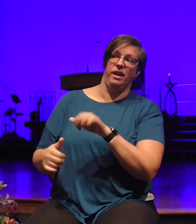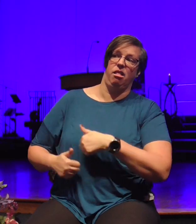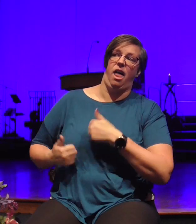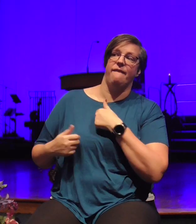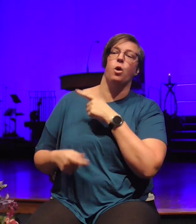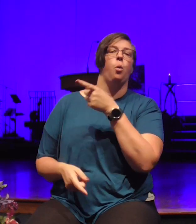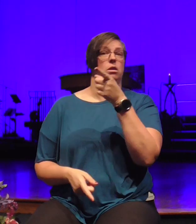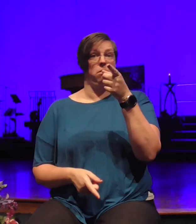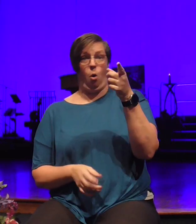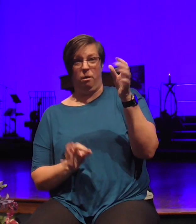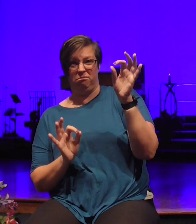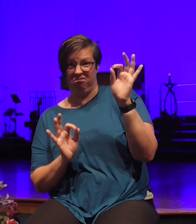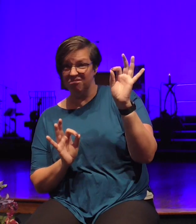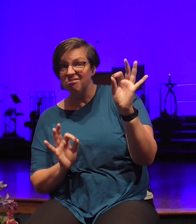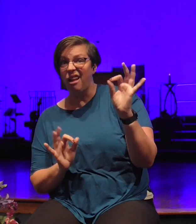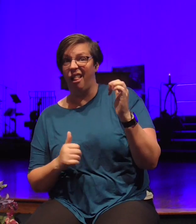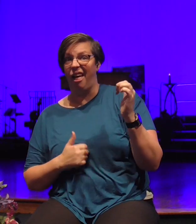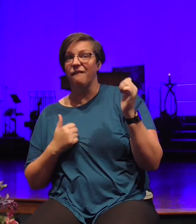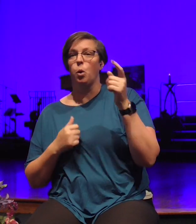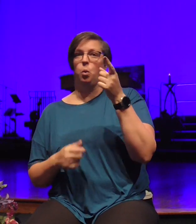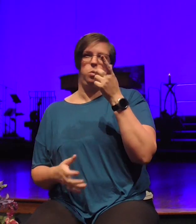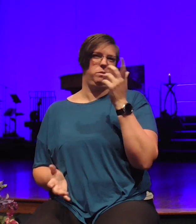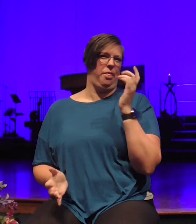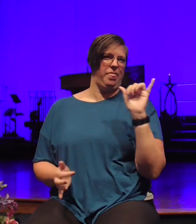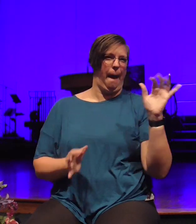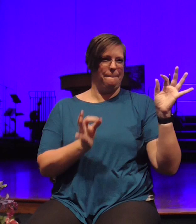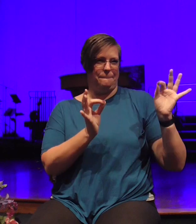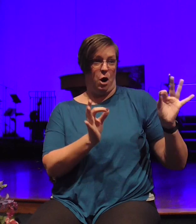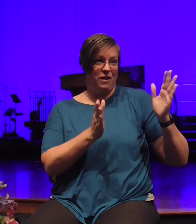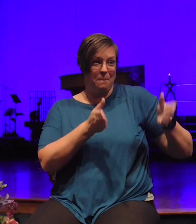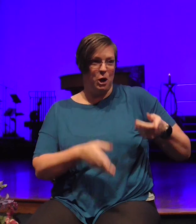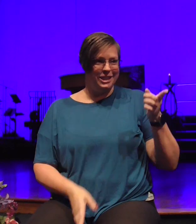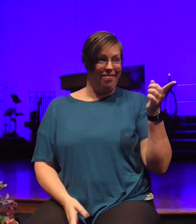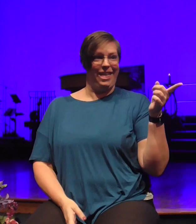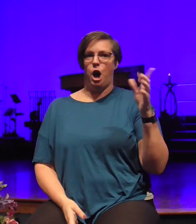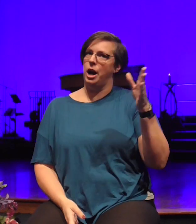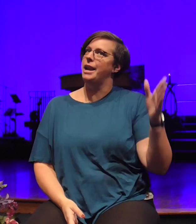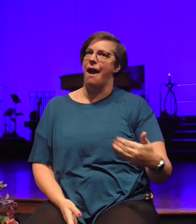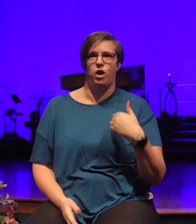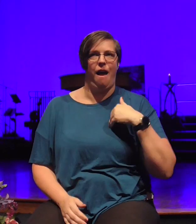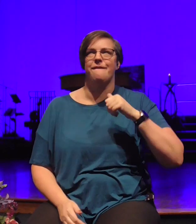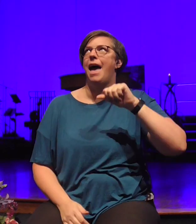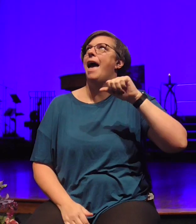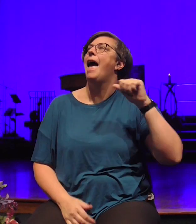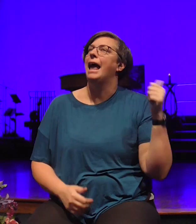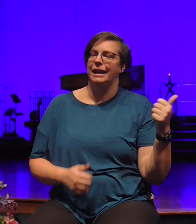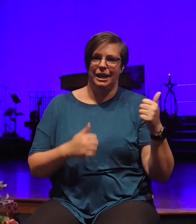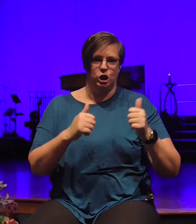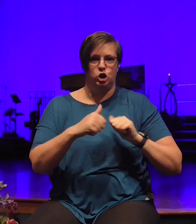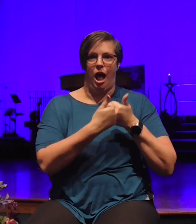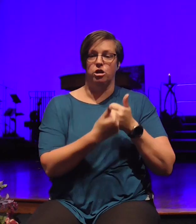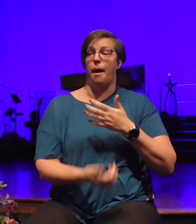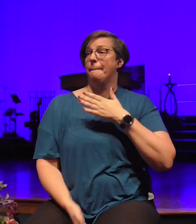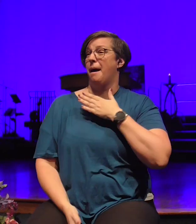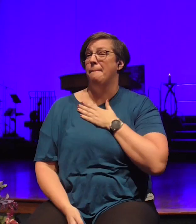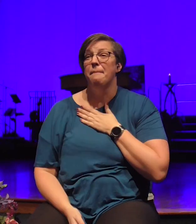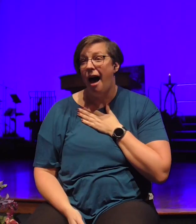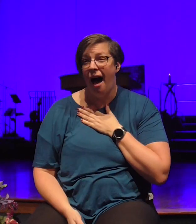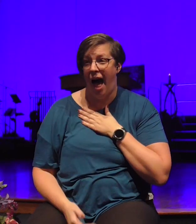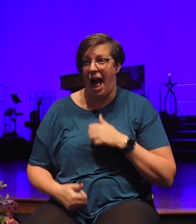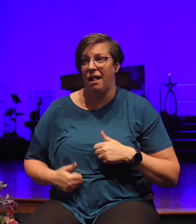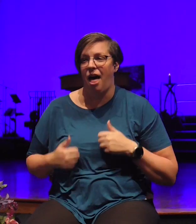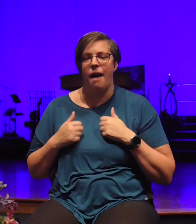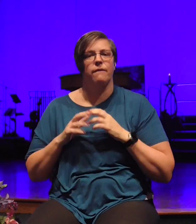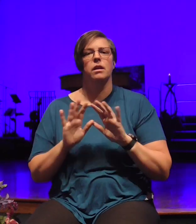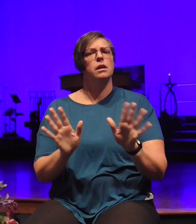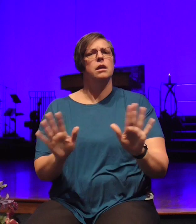they've got it. Look at that perfect person there. I bet they never have any challenges. And my life, we can't do